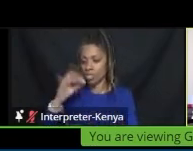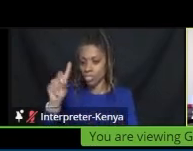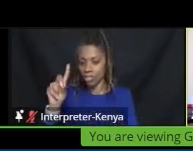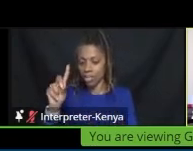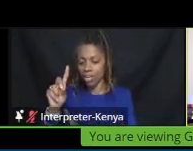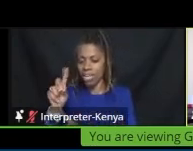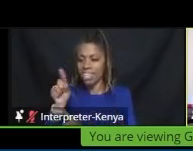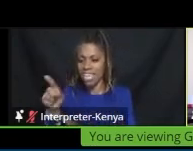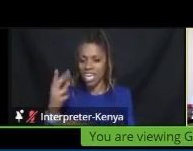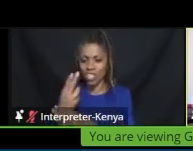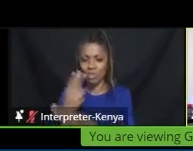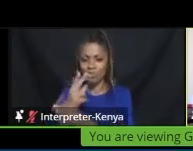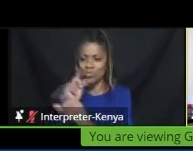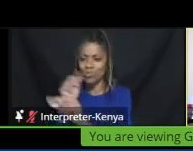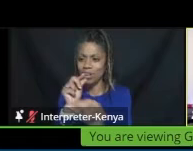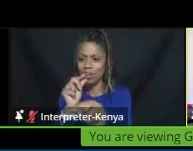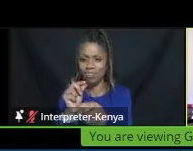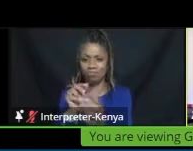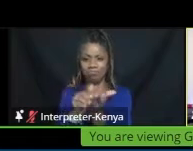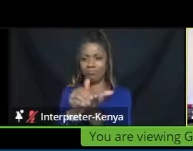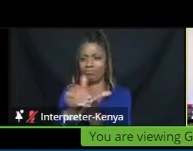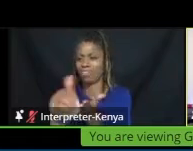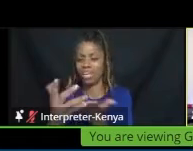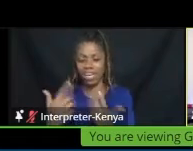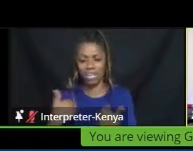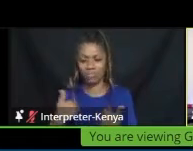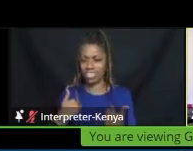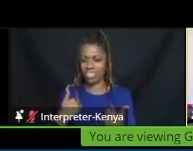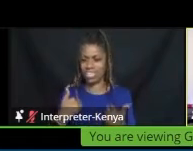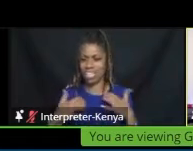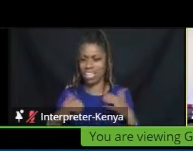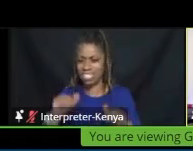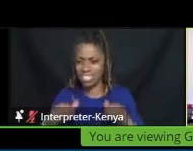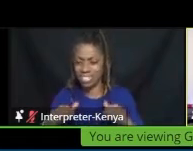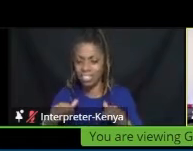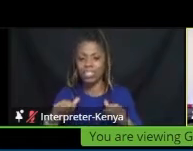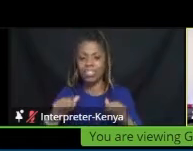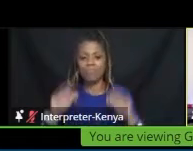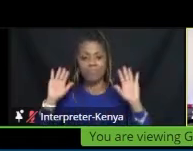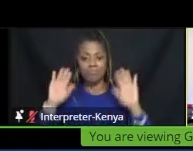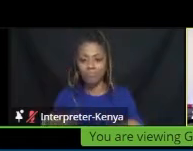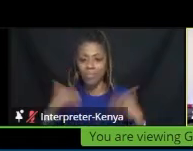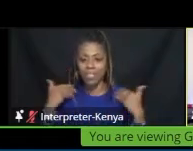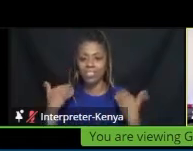everywhere and to everybody, right? So,